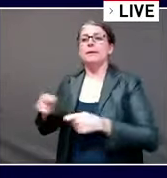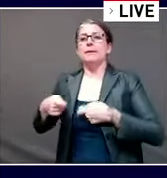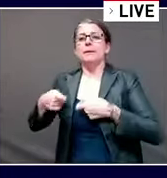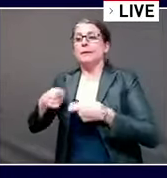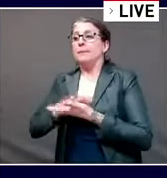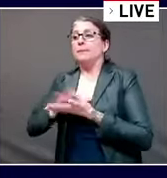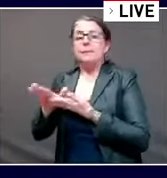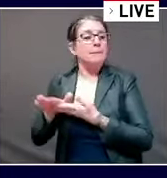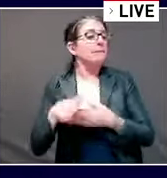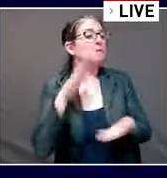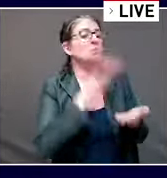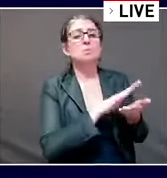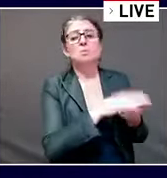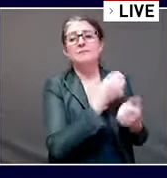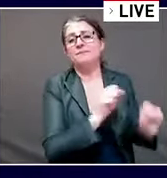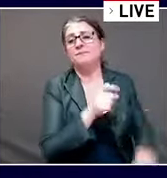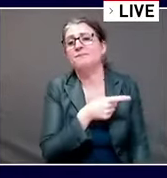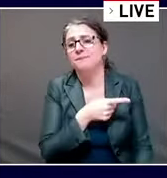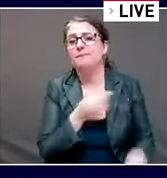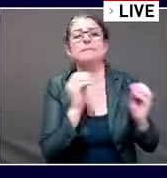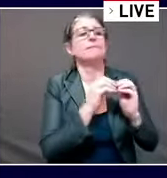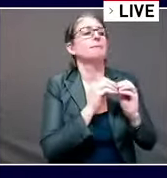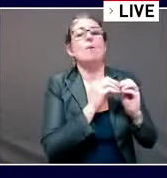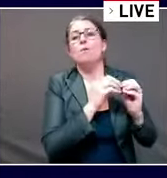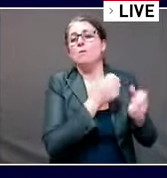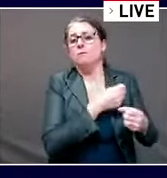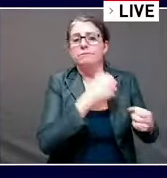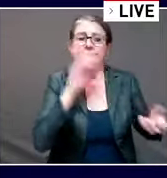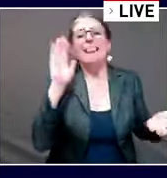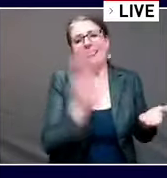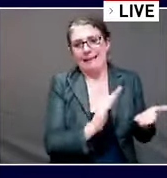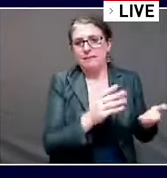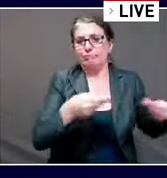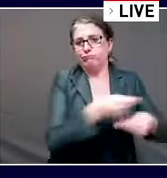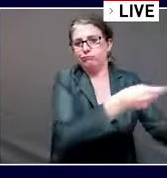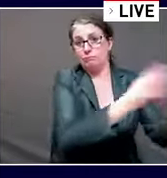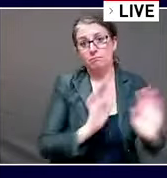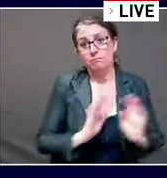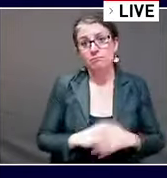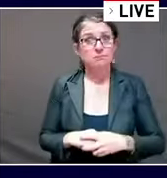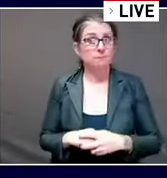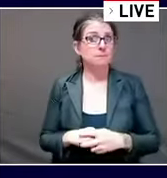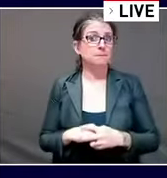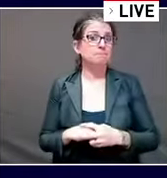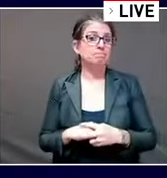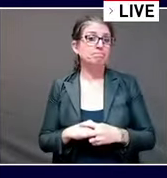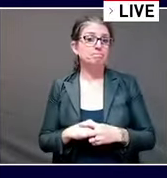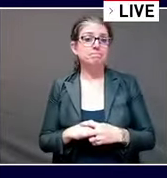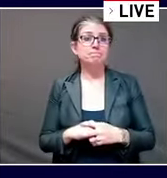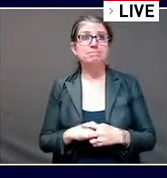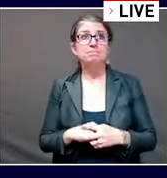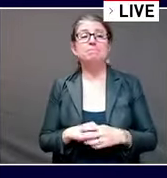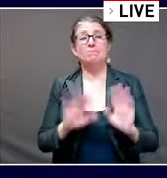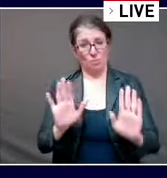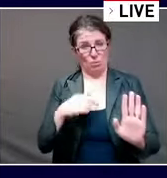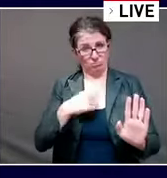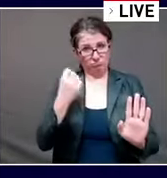sadly have other consequences. So that's where we are with respect to COVID-19 across the state, both in terms